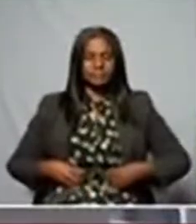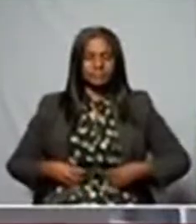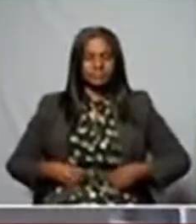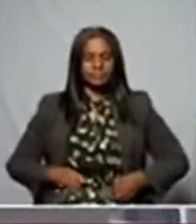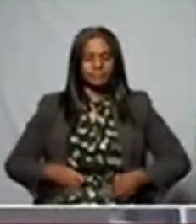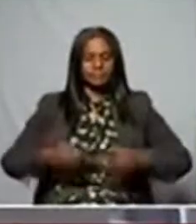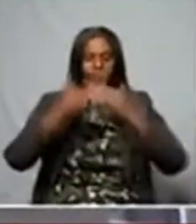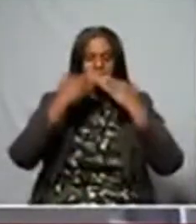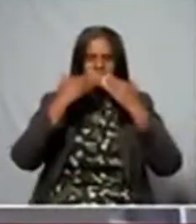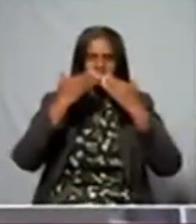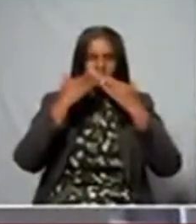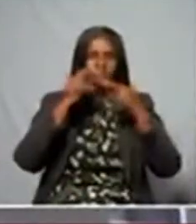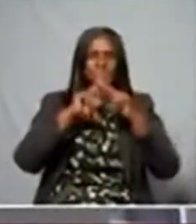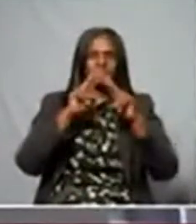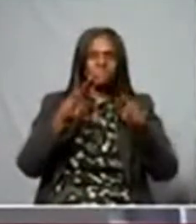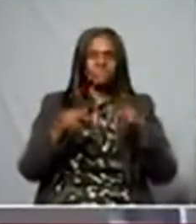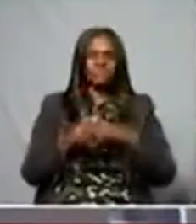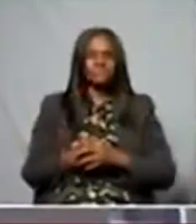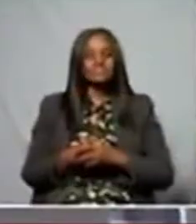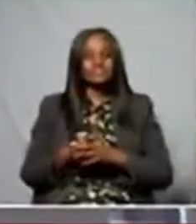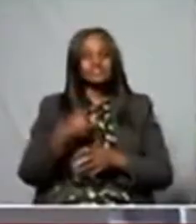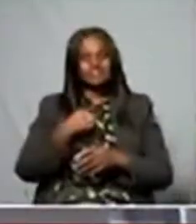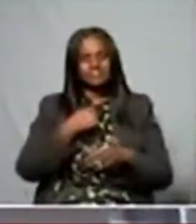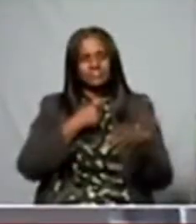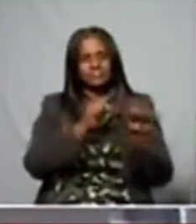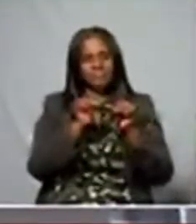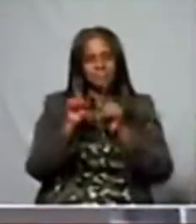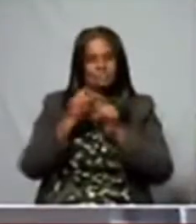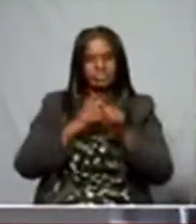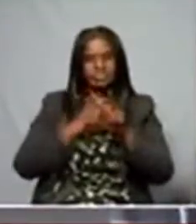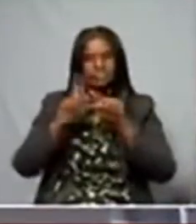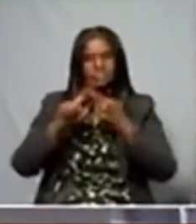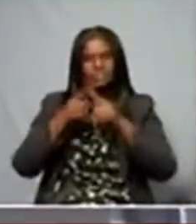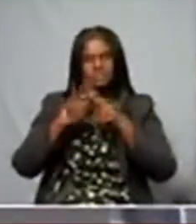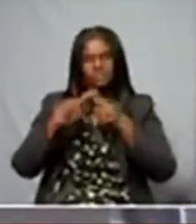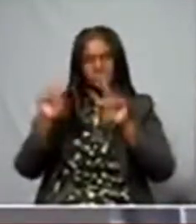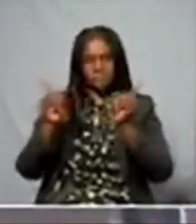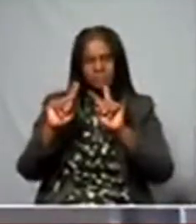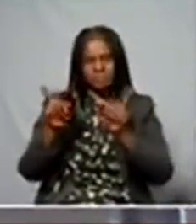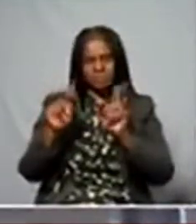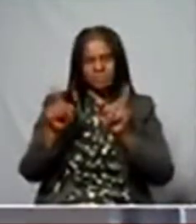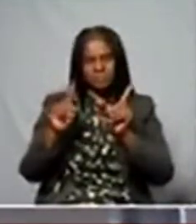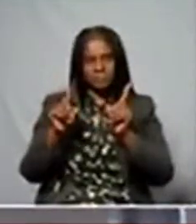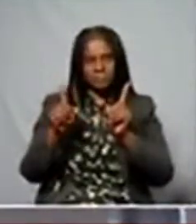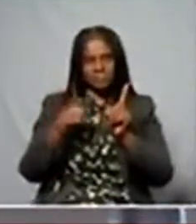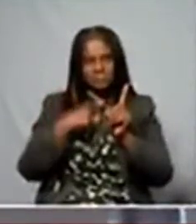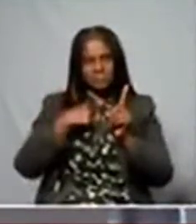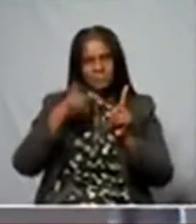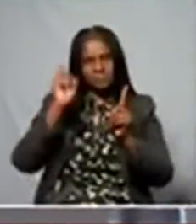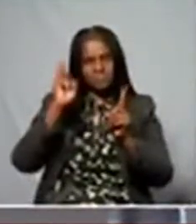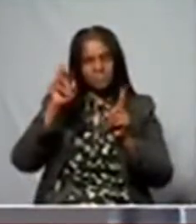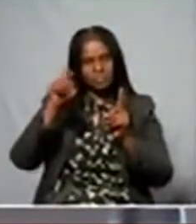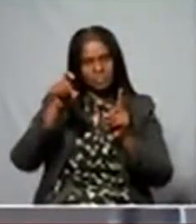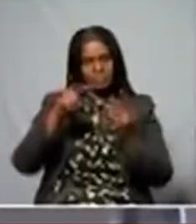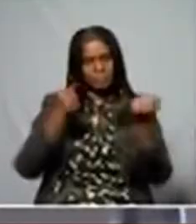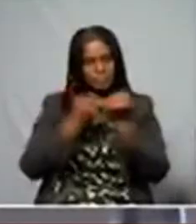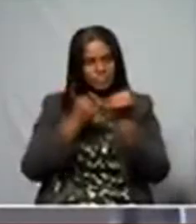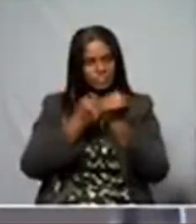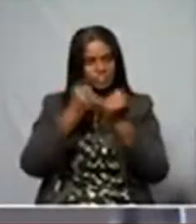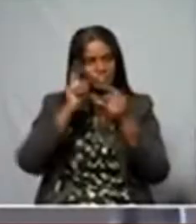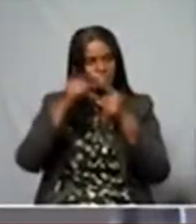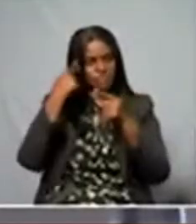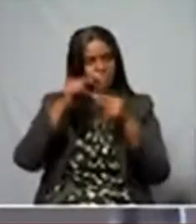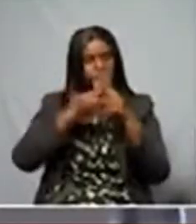Thank you, Chair. I'll also allow my colleagues where I'll need support. But for